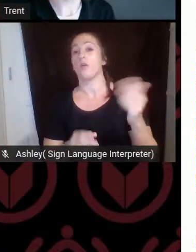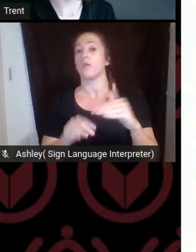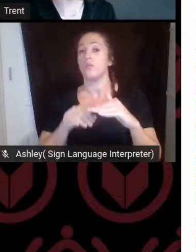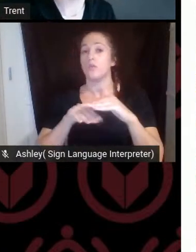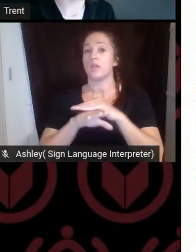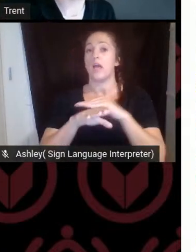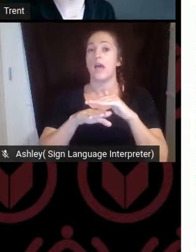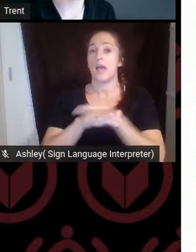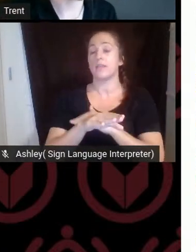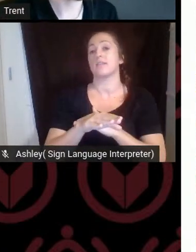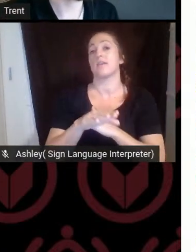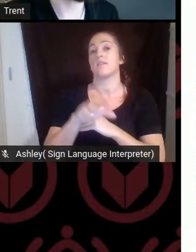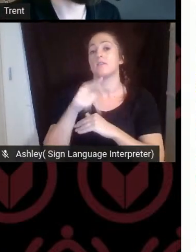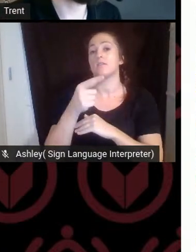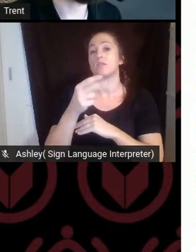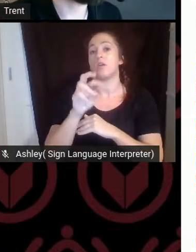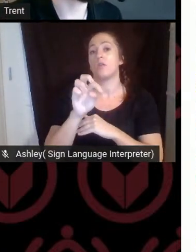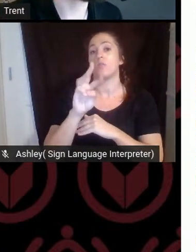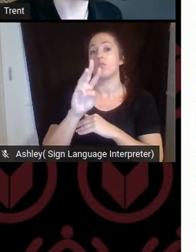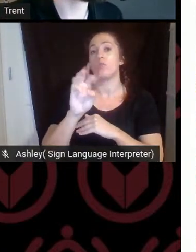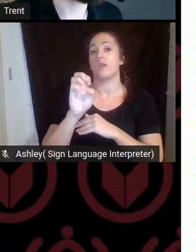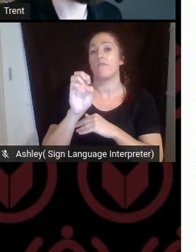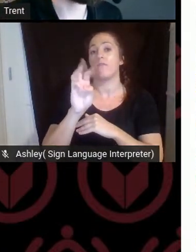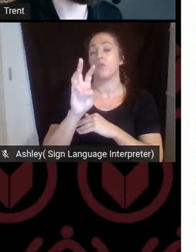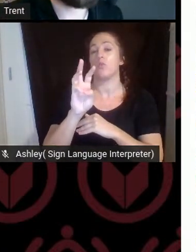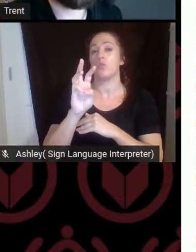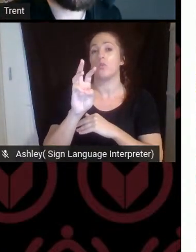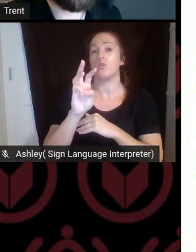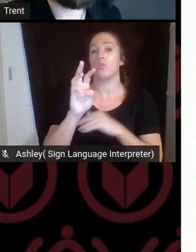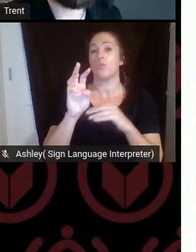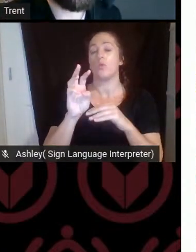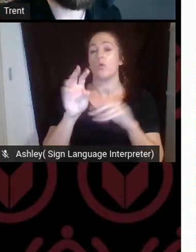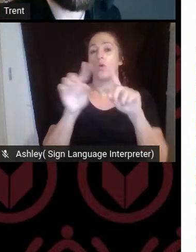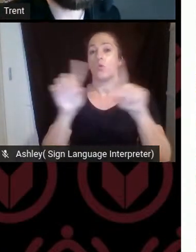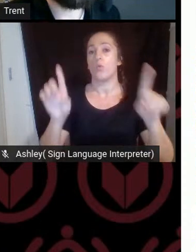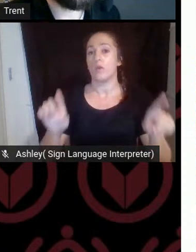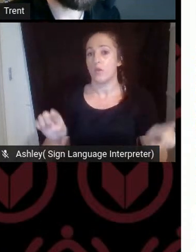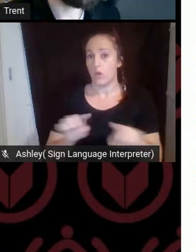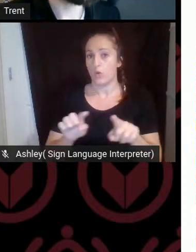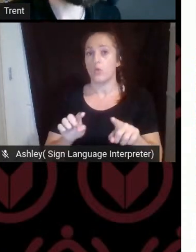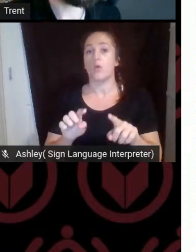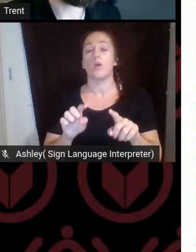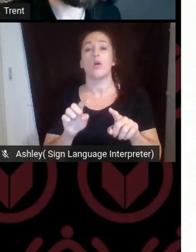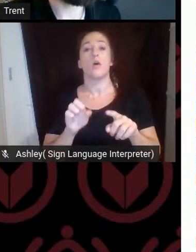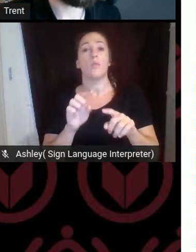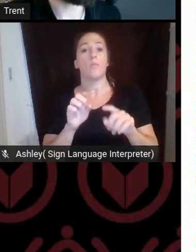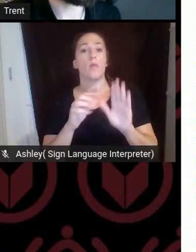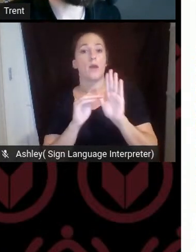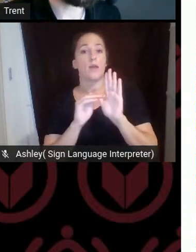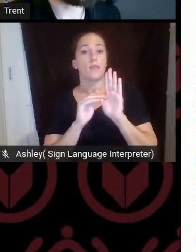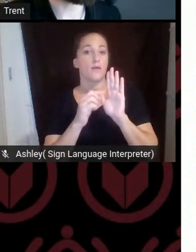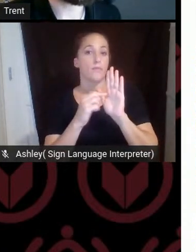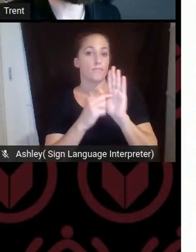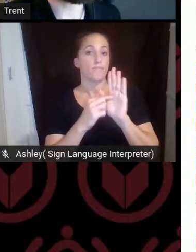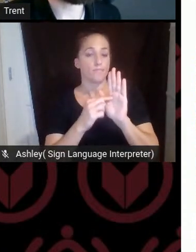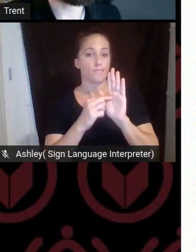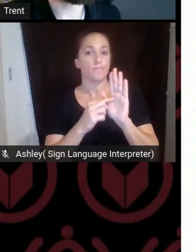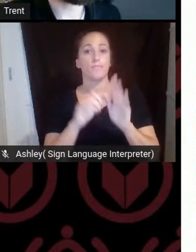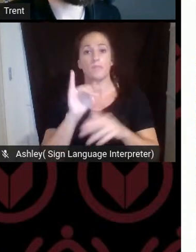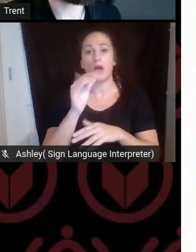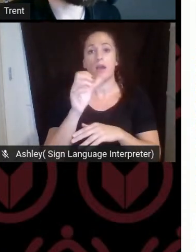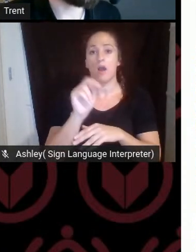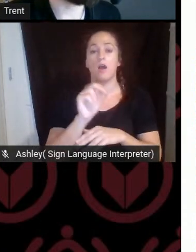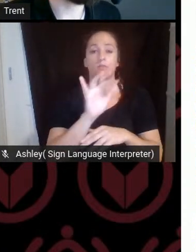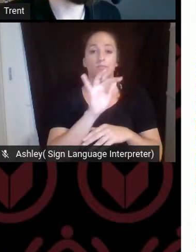preview window of your calendar from Gmail by clicking the calendar icon. So I've gone to the app selector,